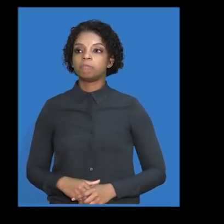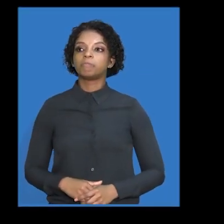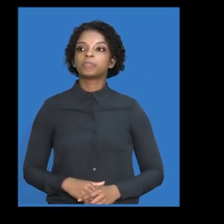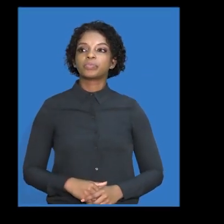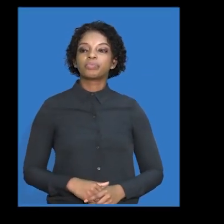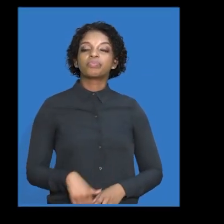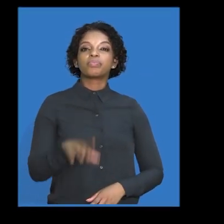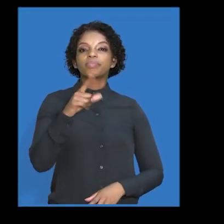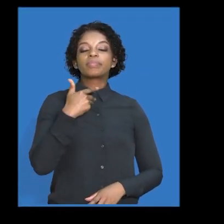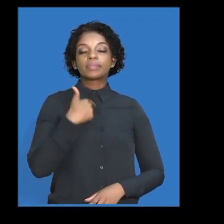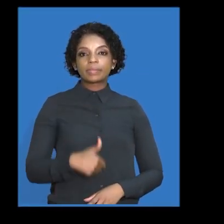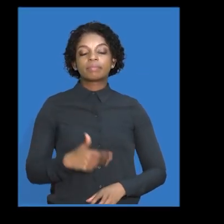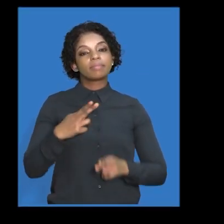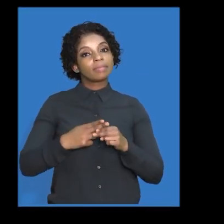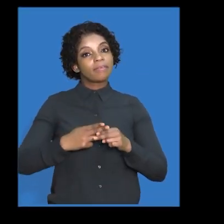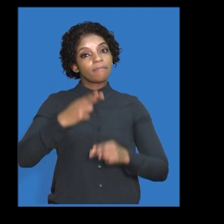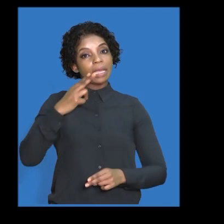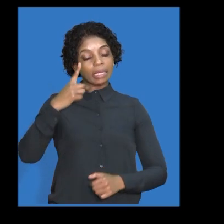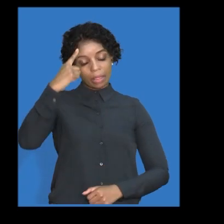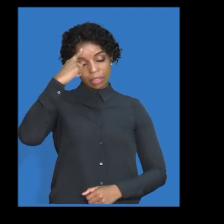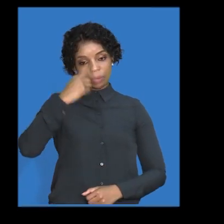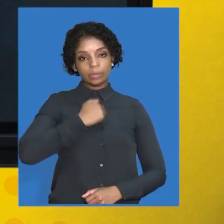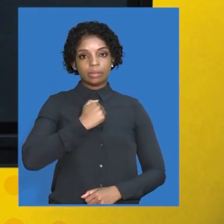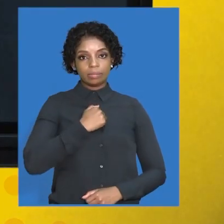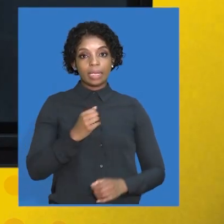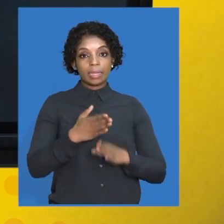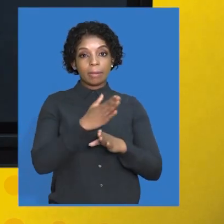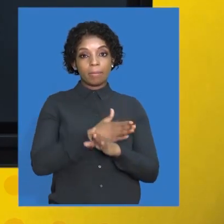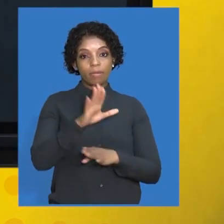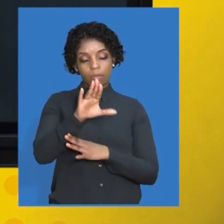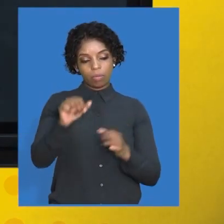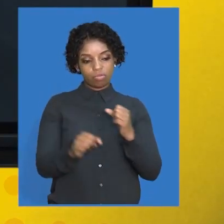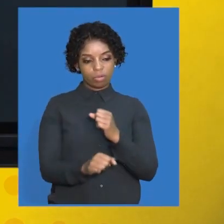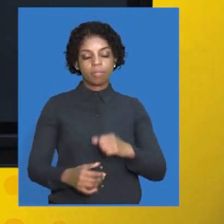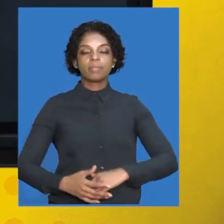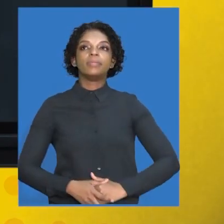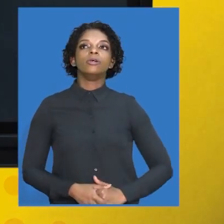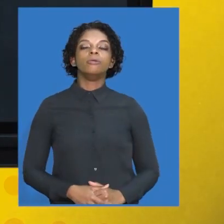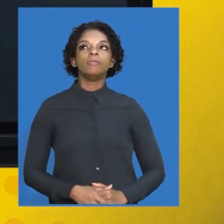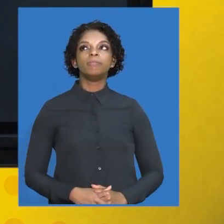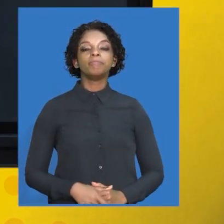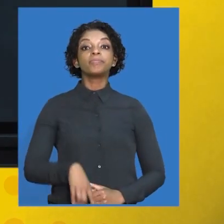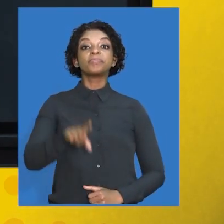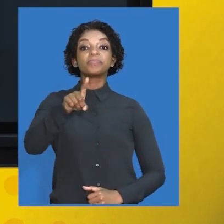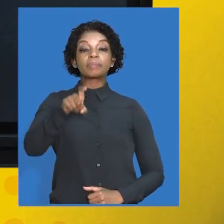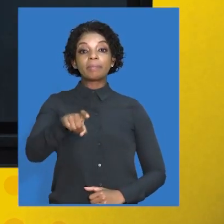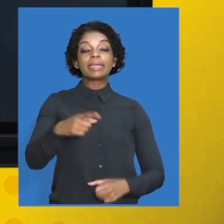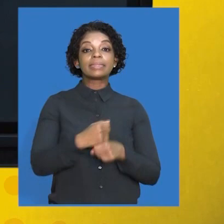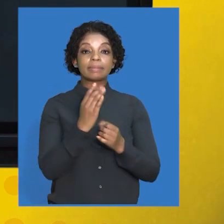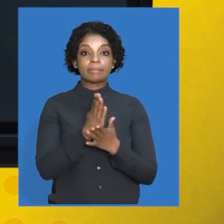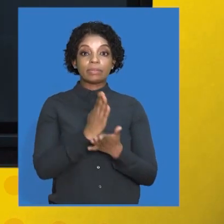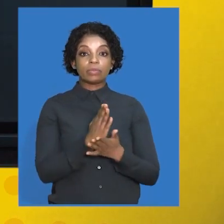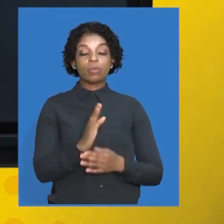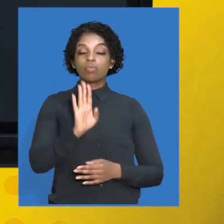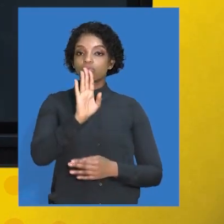Right. Final thoughts before we wrap up here is make sure that you go through all